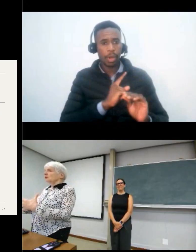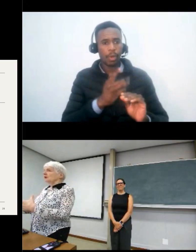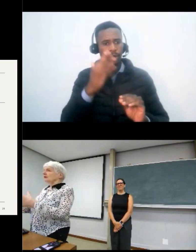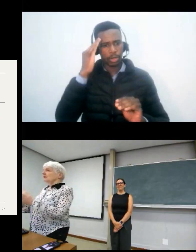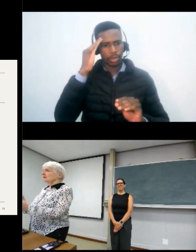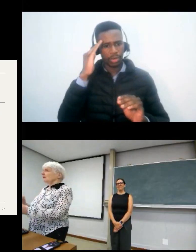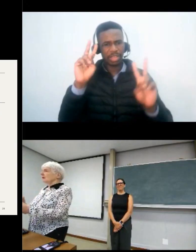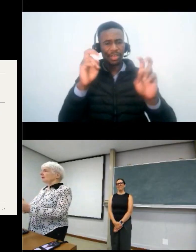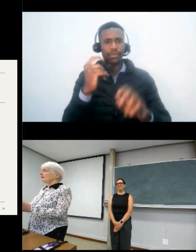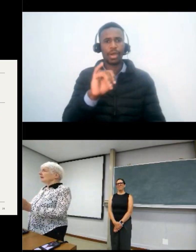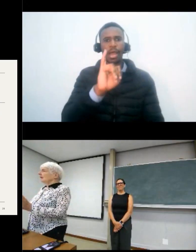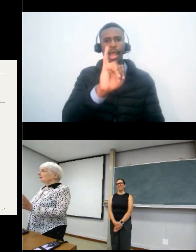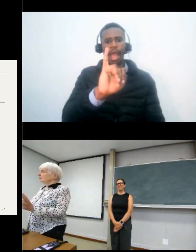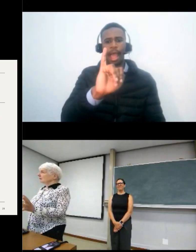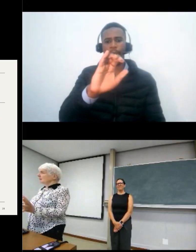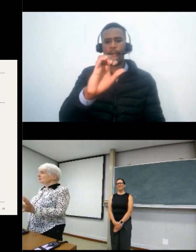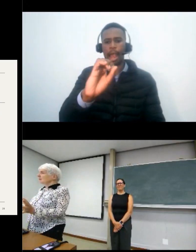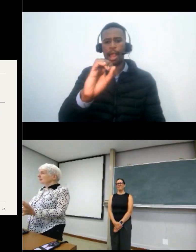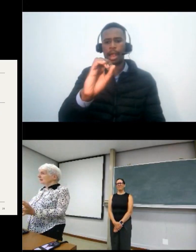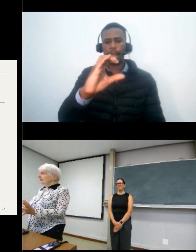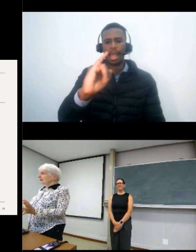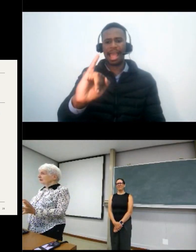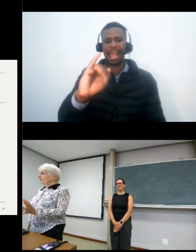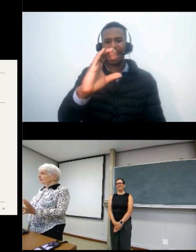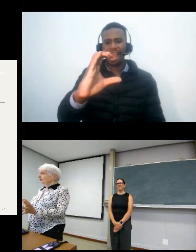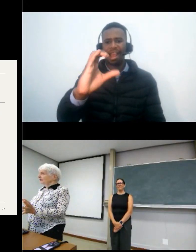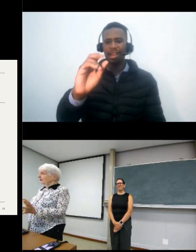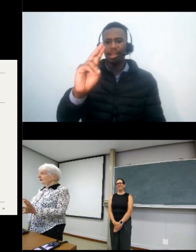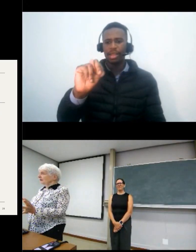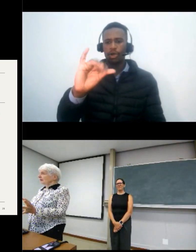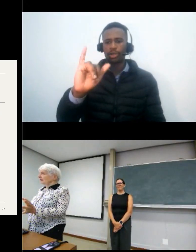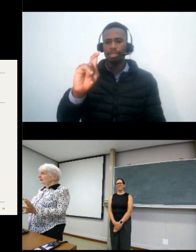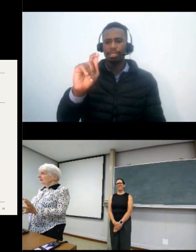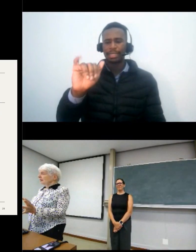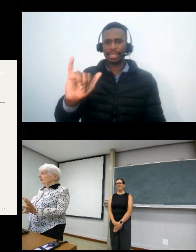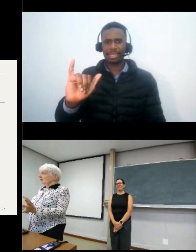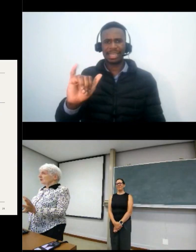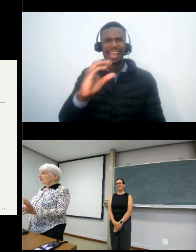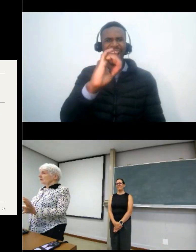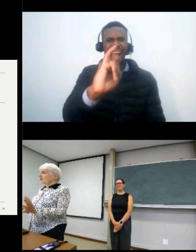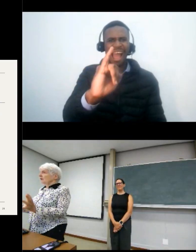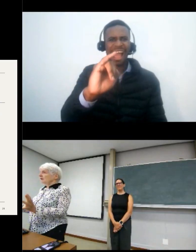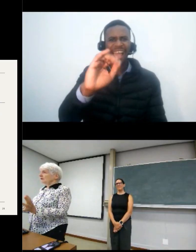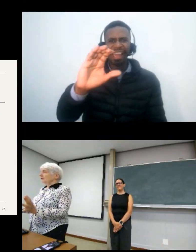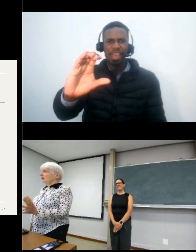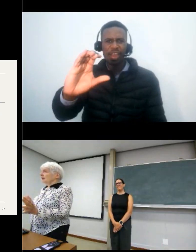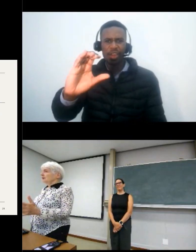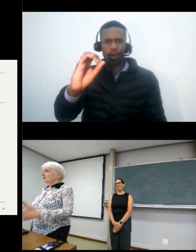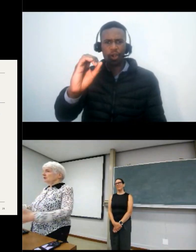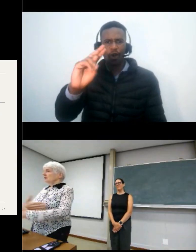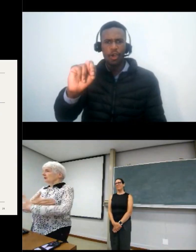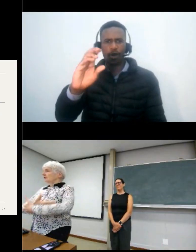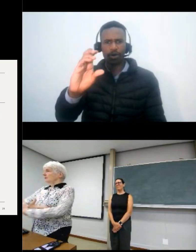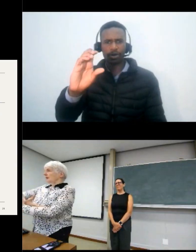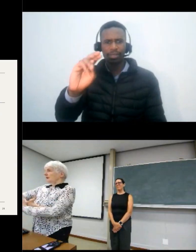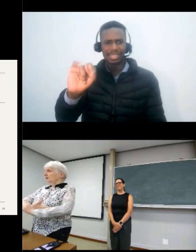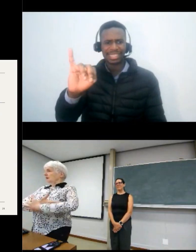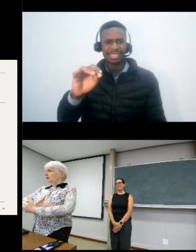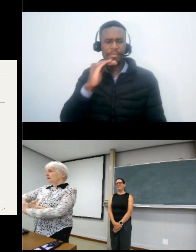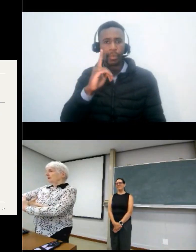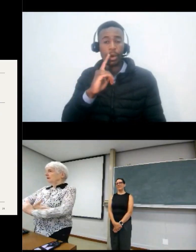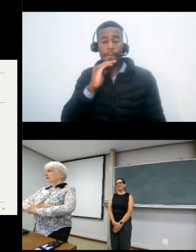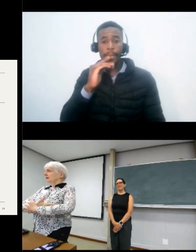resemblance between the sign and its meaning. Okay, So if I do the sign